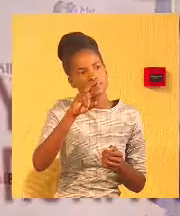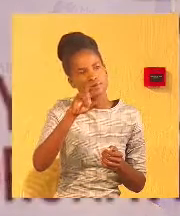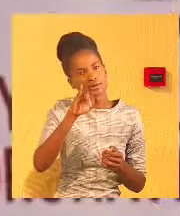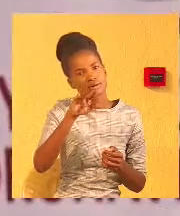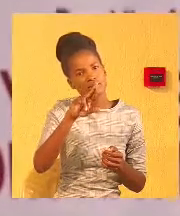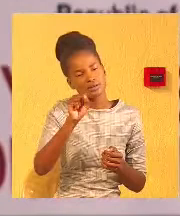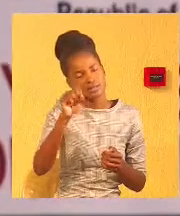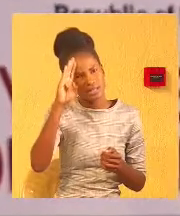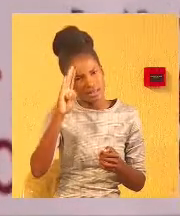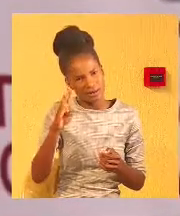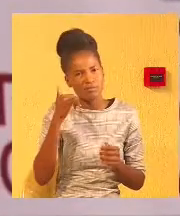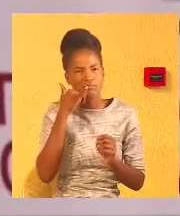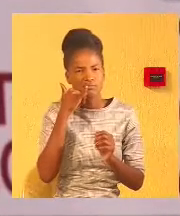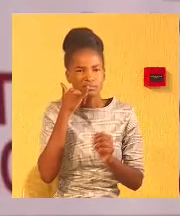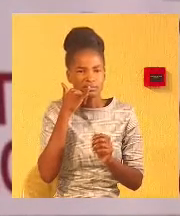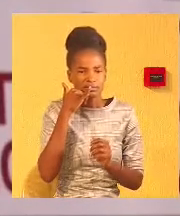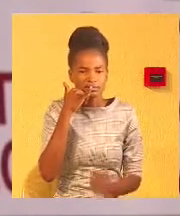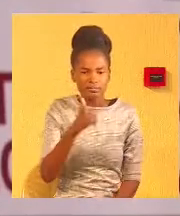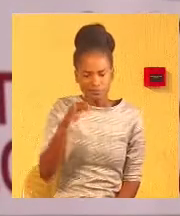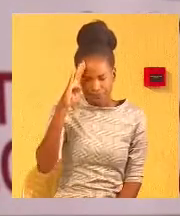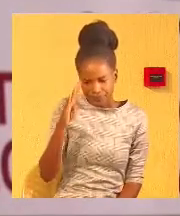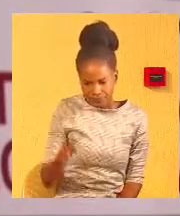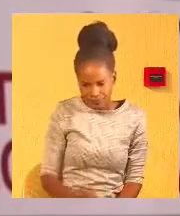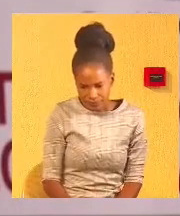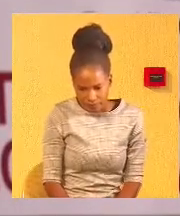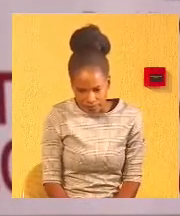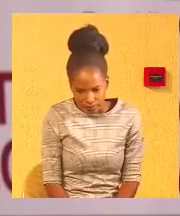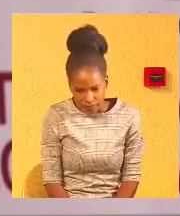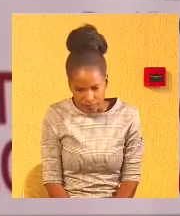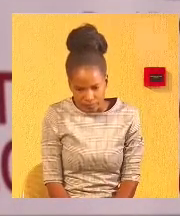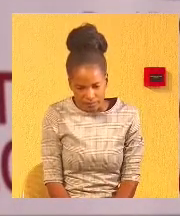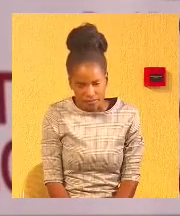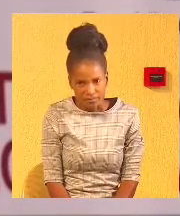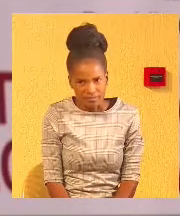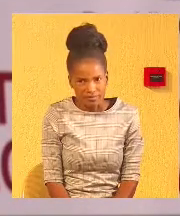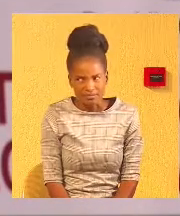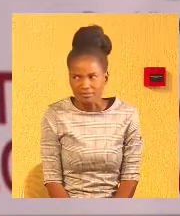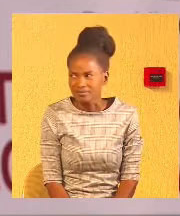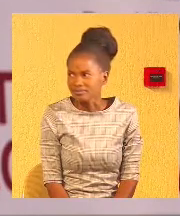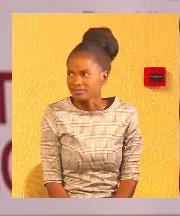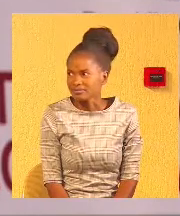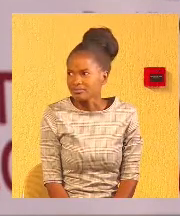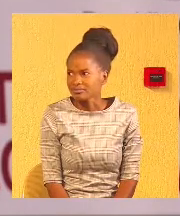Hello? Hello? Yes, sir, you may go ahead. Good morning. Yes,